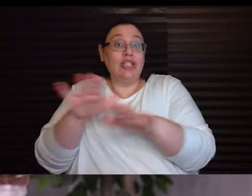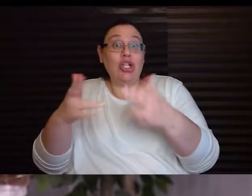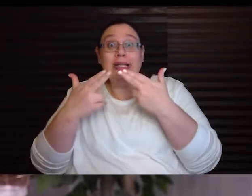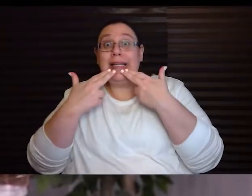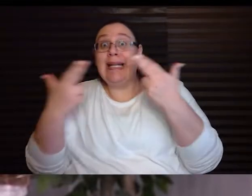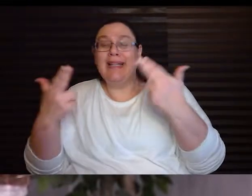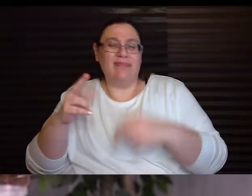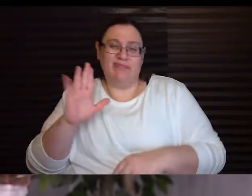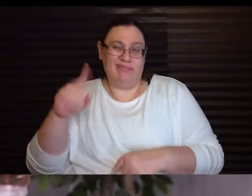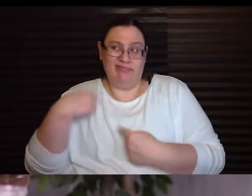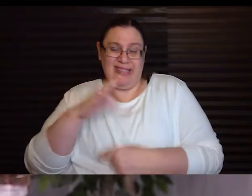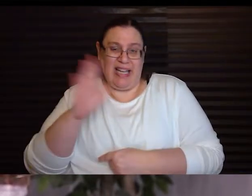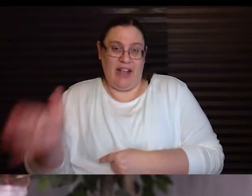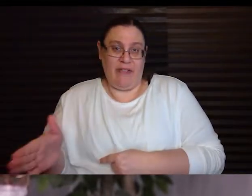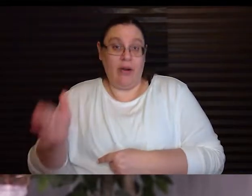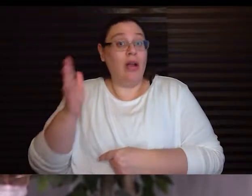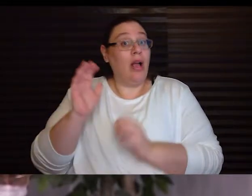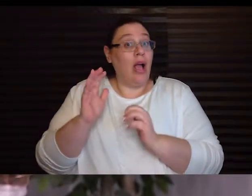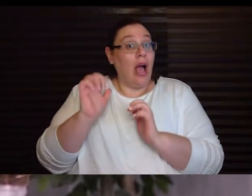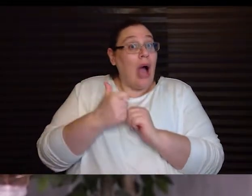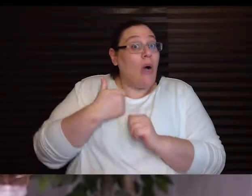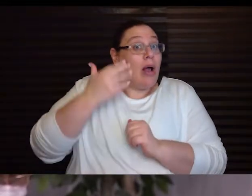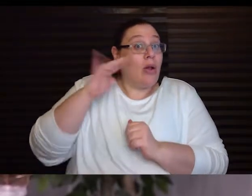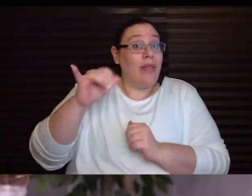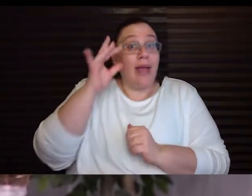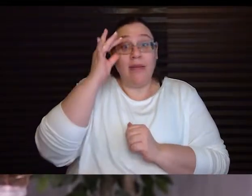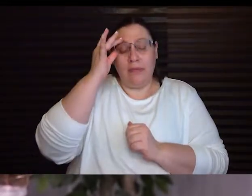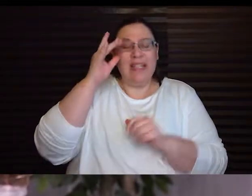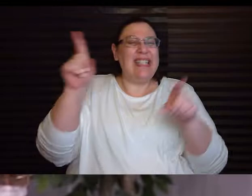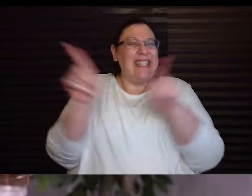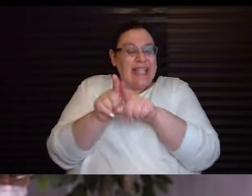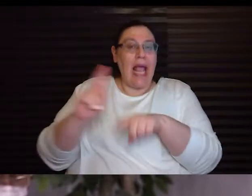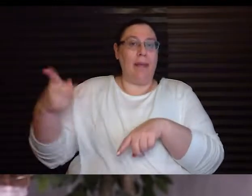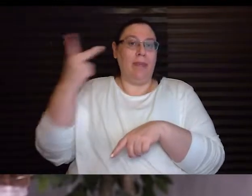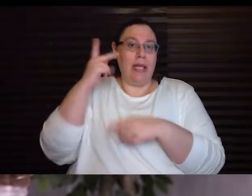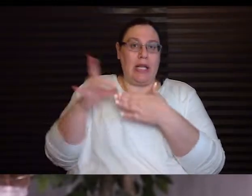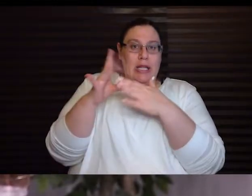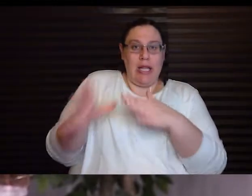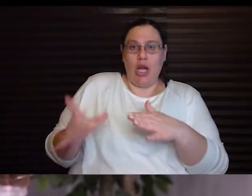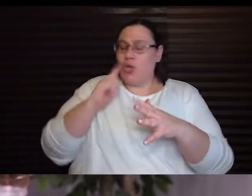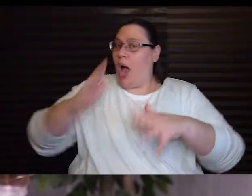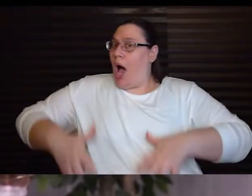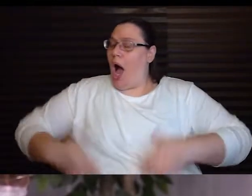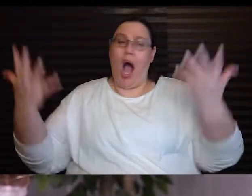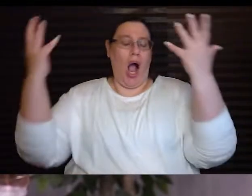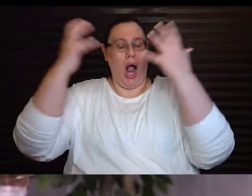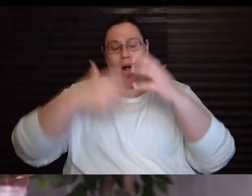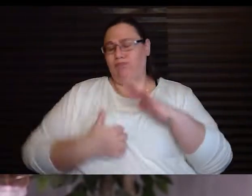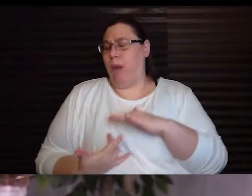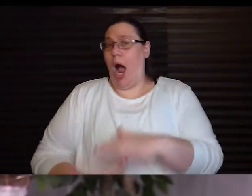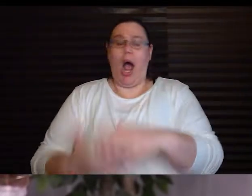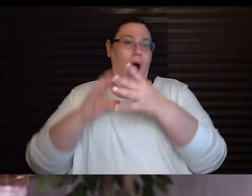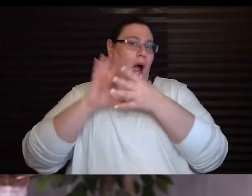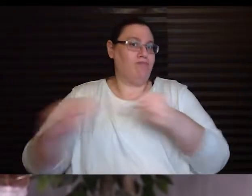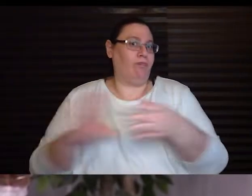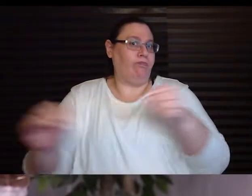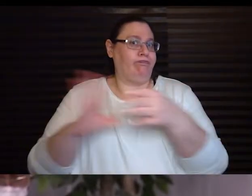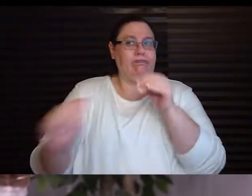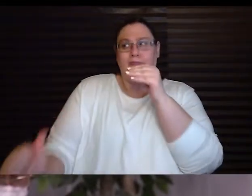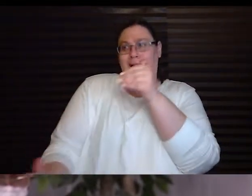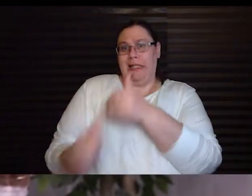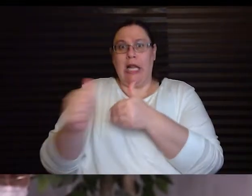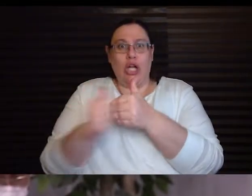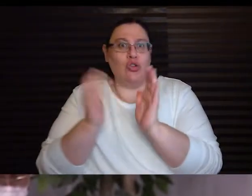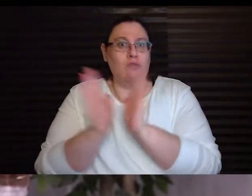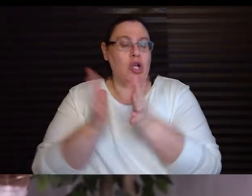our children. And I'll tell you how I know this. Because the very same political leaders who will fly into a fit of rage over